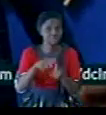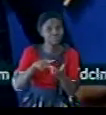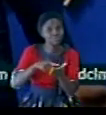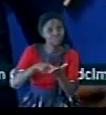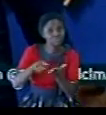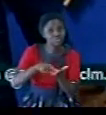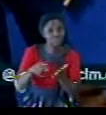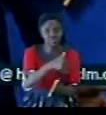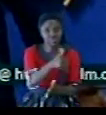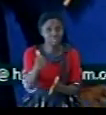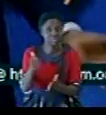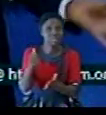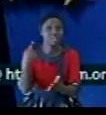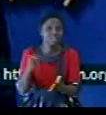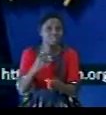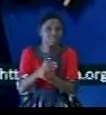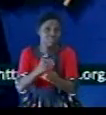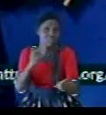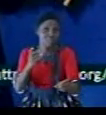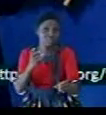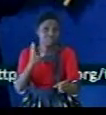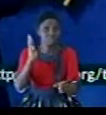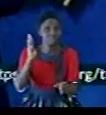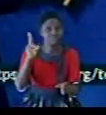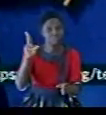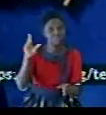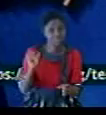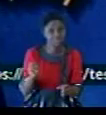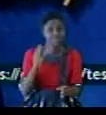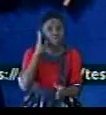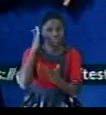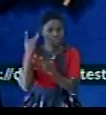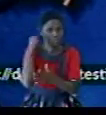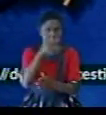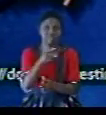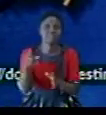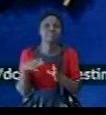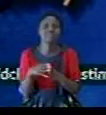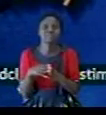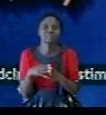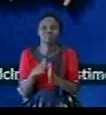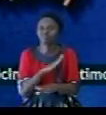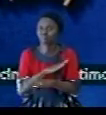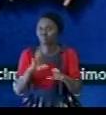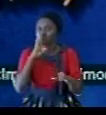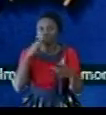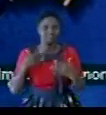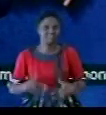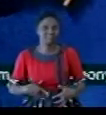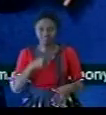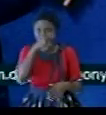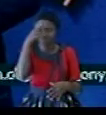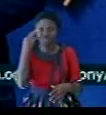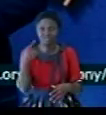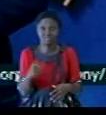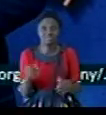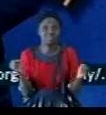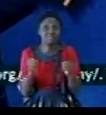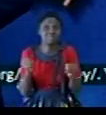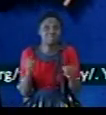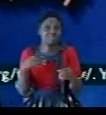made available for you. Don't let the rain disturb you or the cold discourage you. Wait behind and hear the